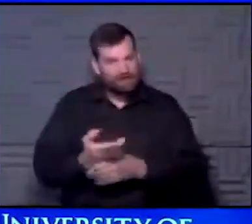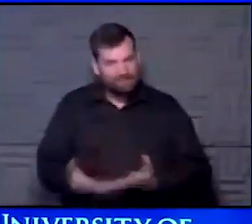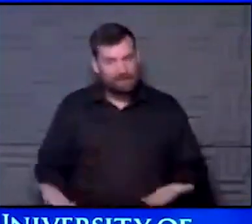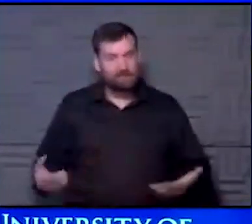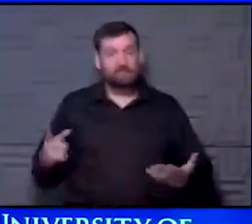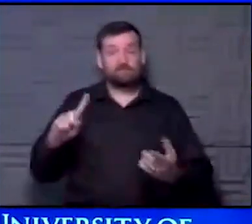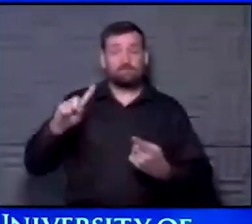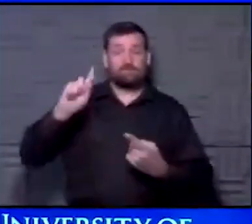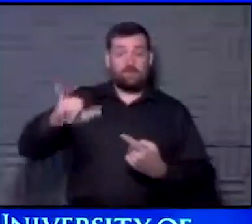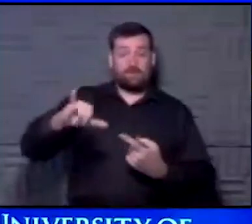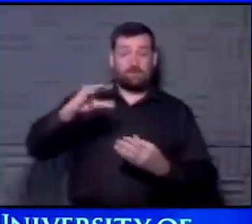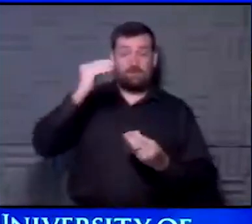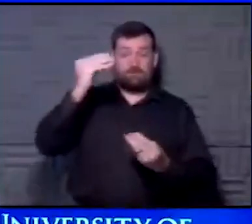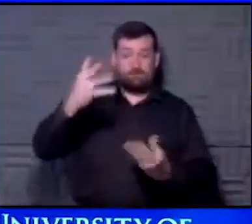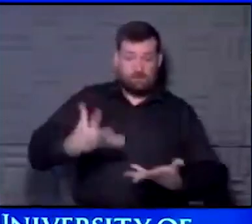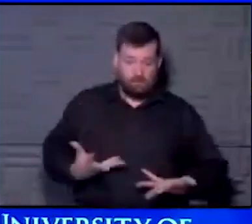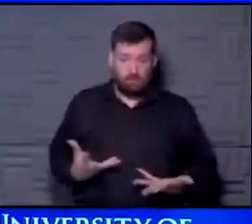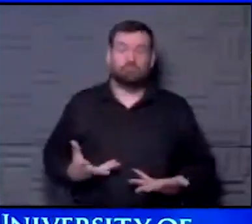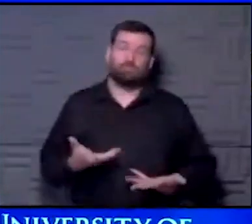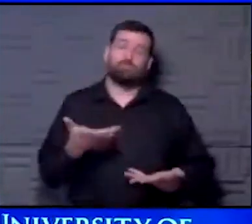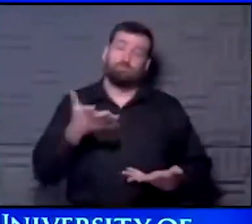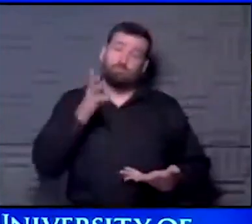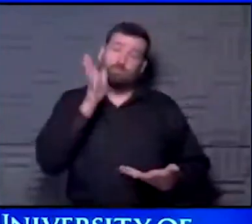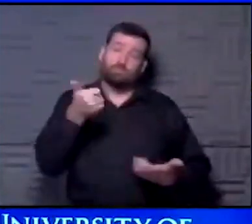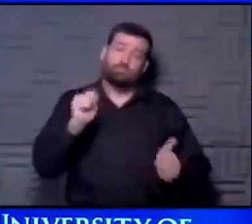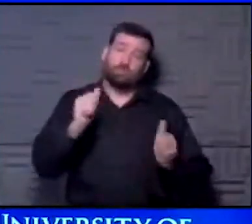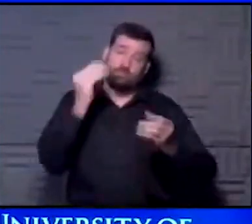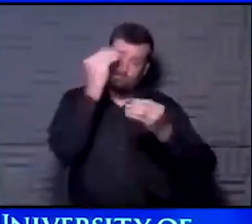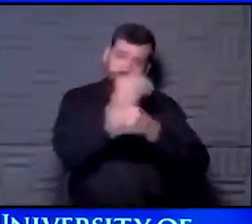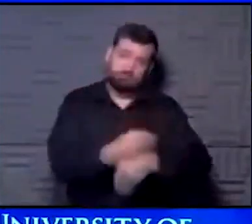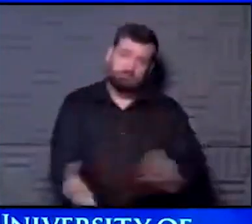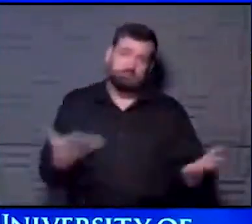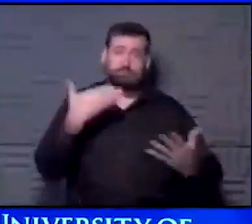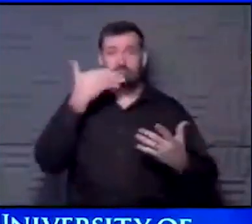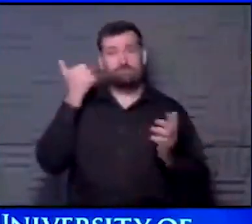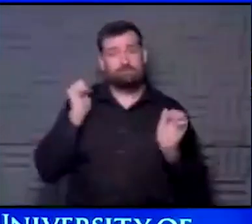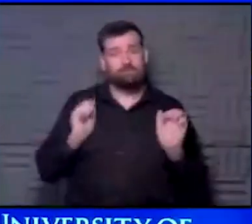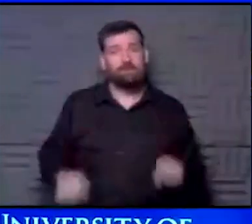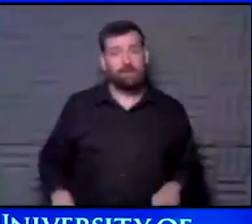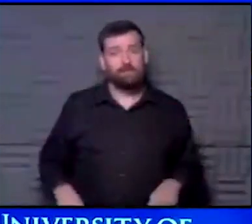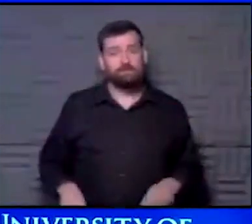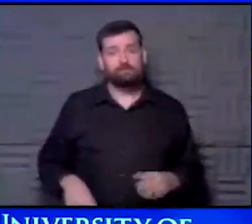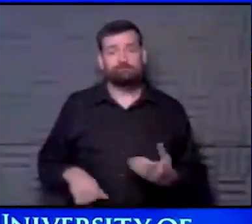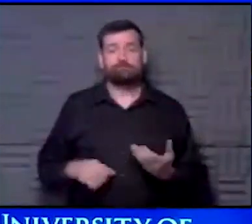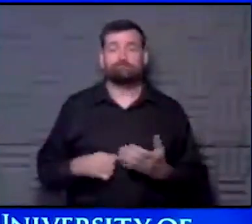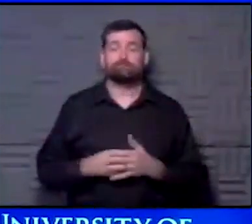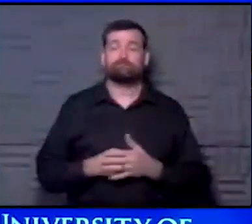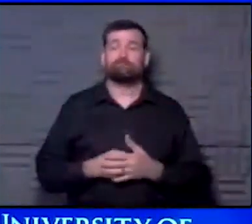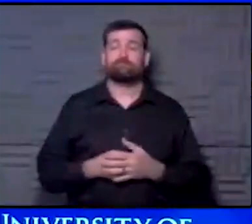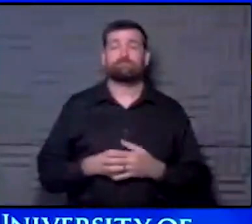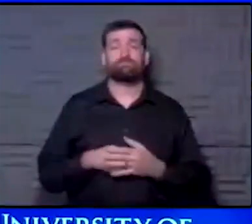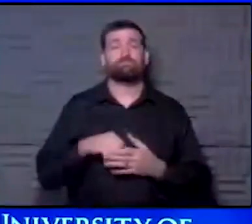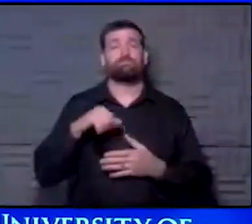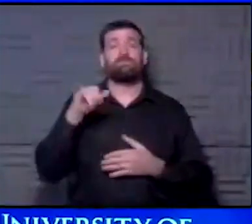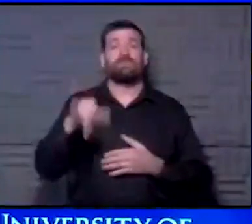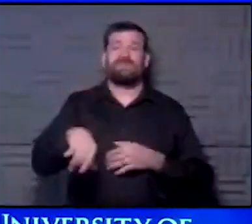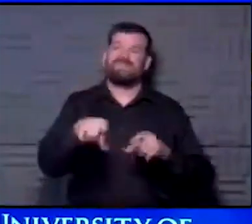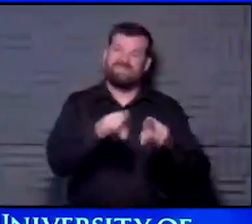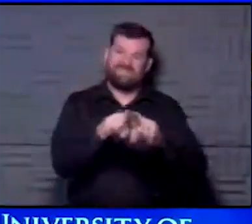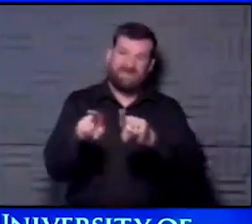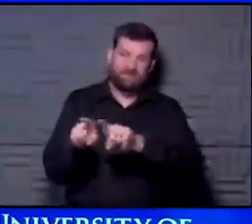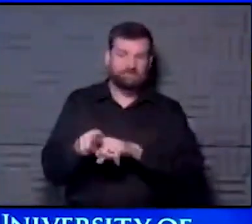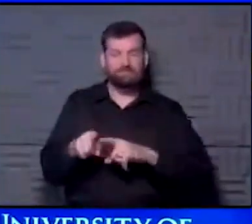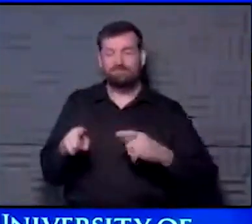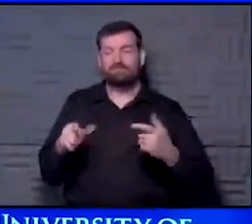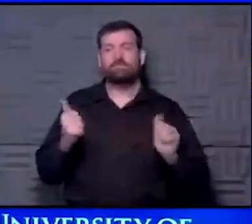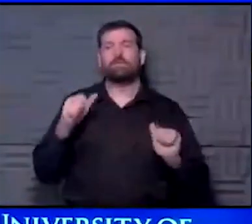information comes in, we'll try and let folks know about it as best we can. And I think that's the same thing. I mean, it's trying to